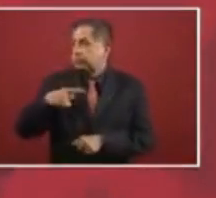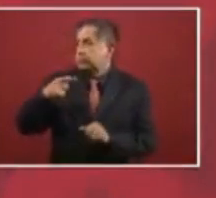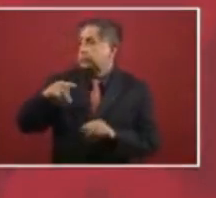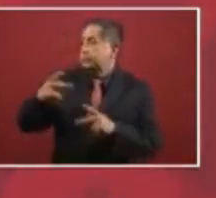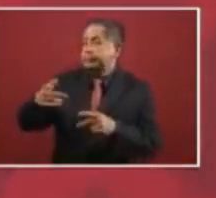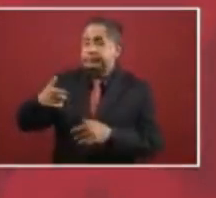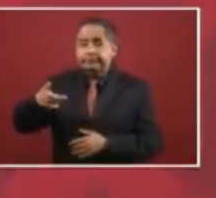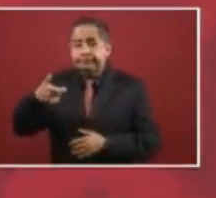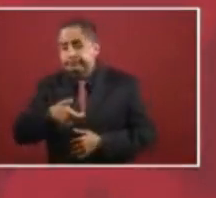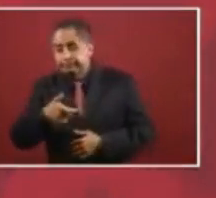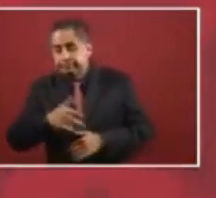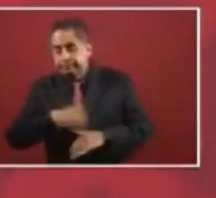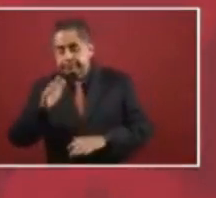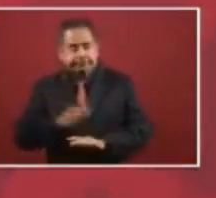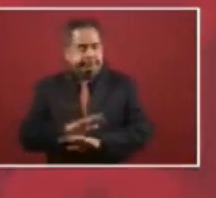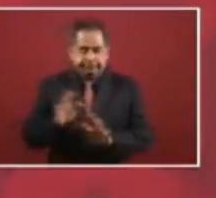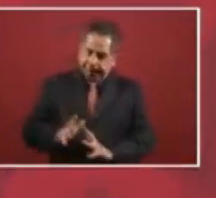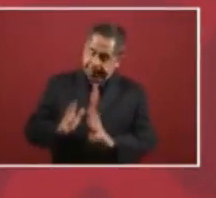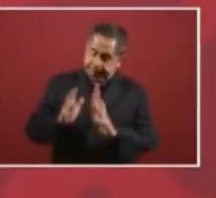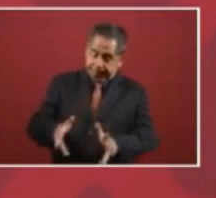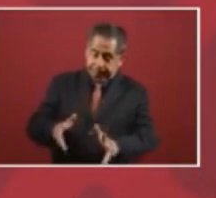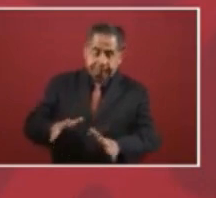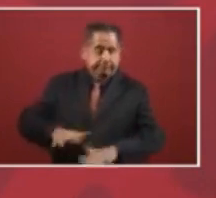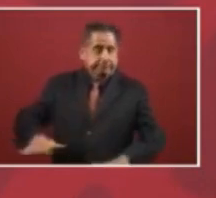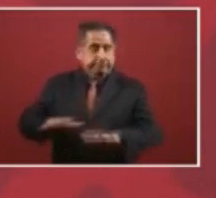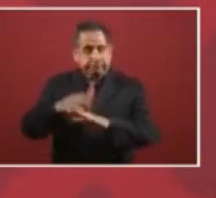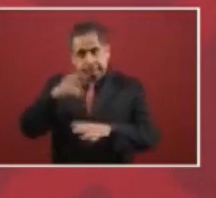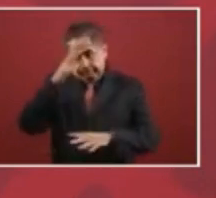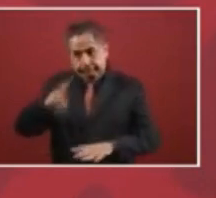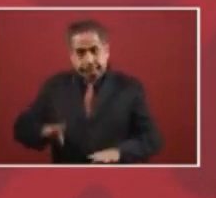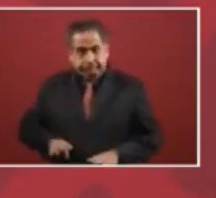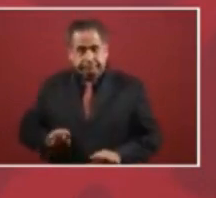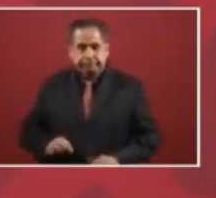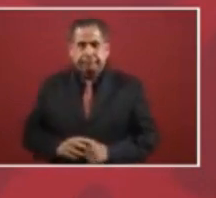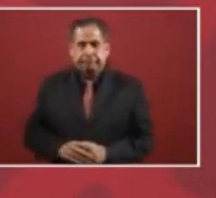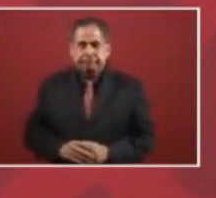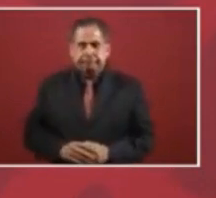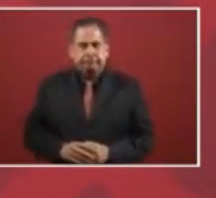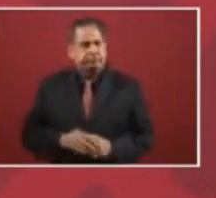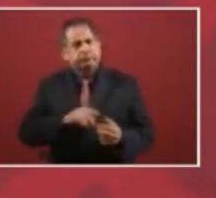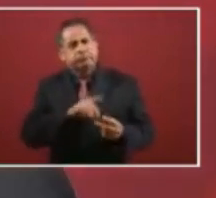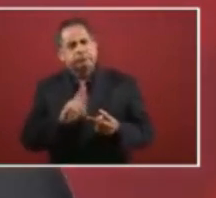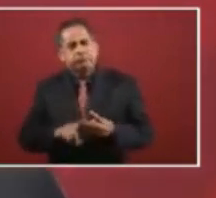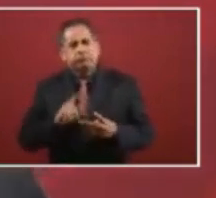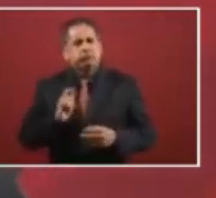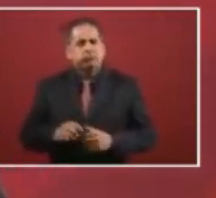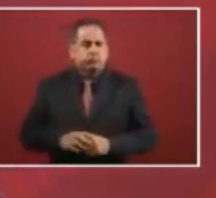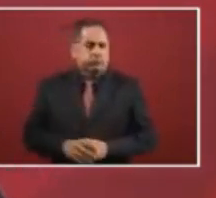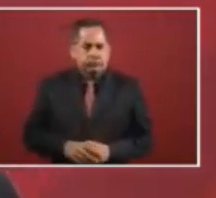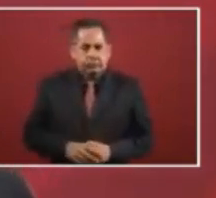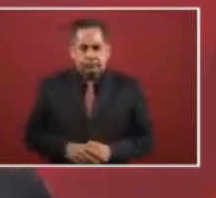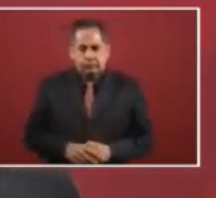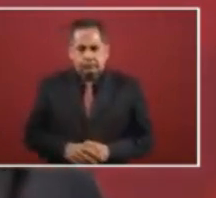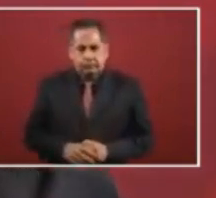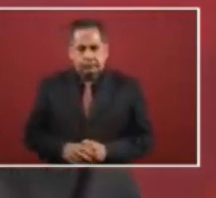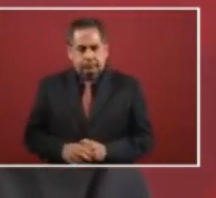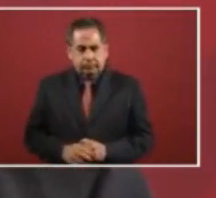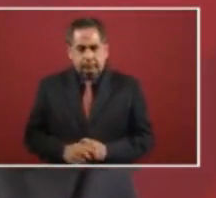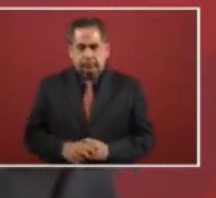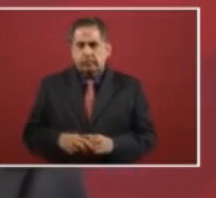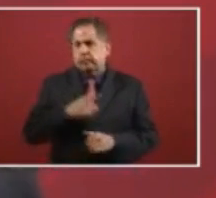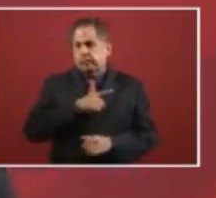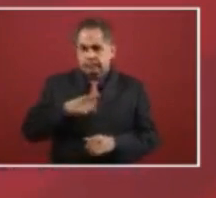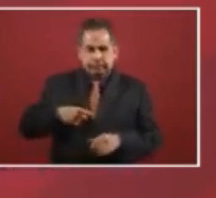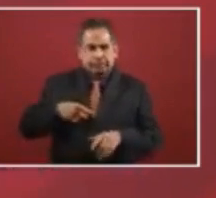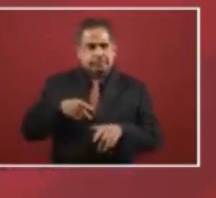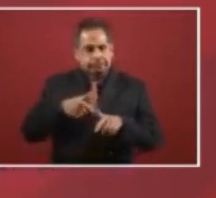For the population, for the people of Mexico. And the other part, or the rest of it,